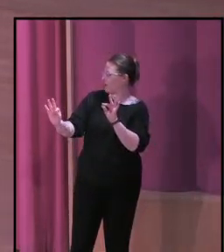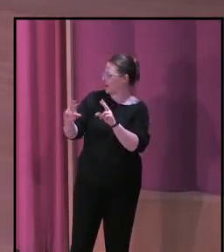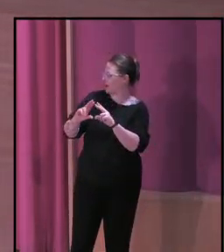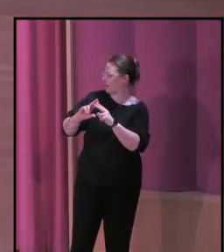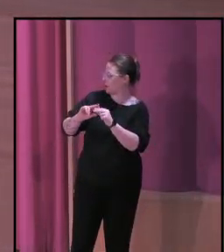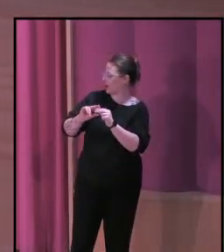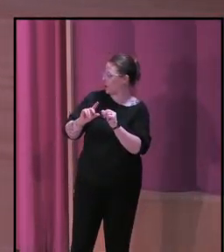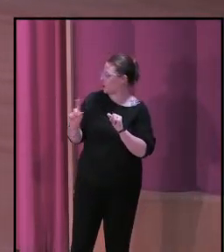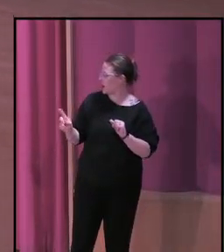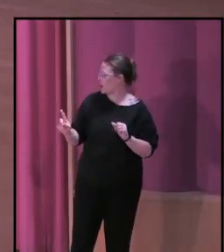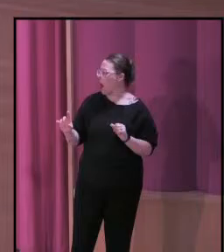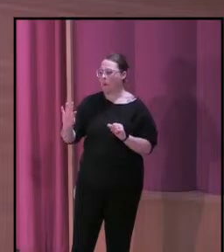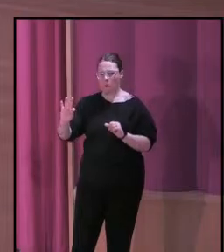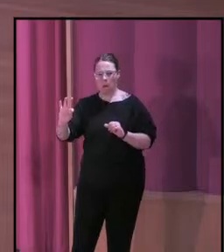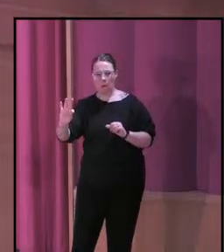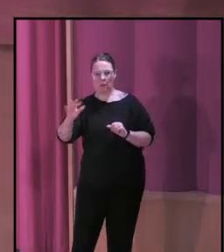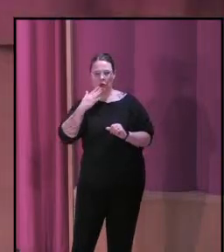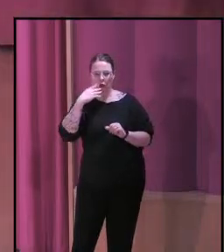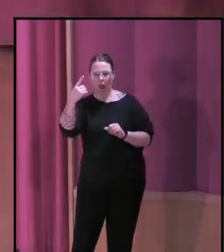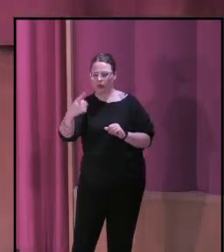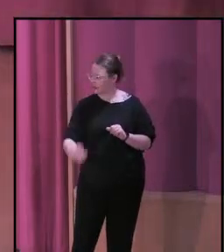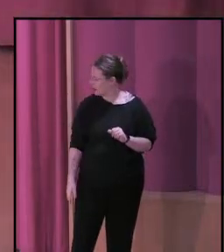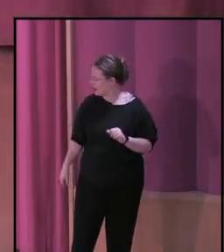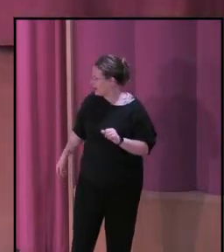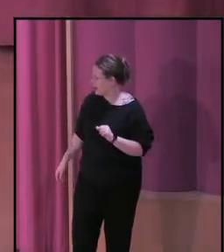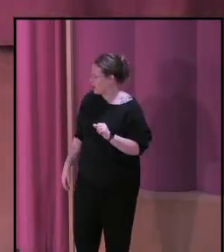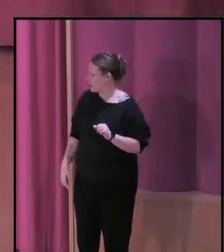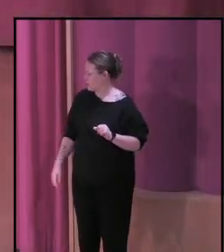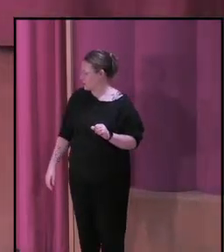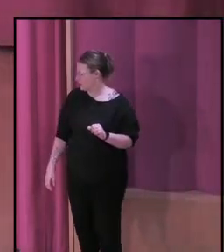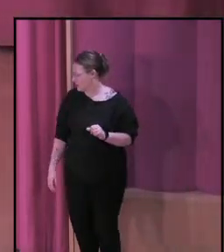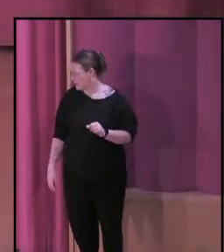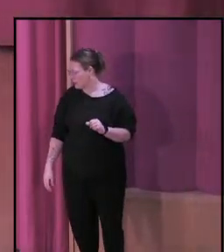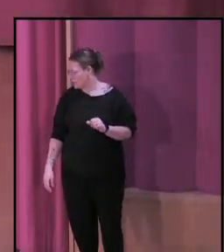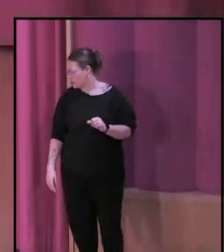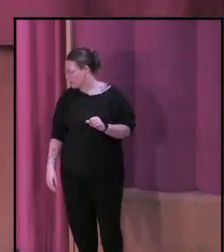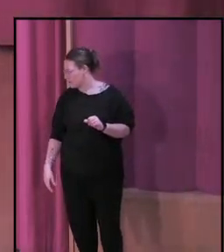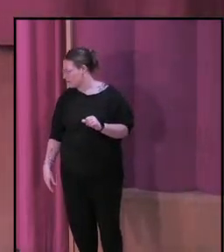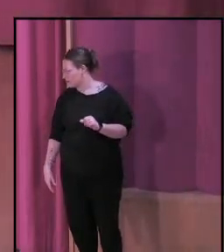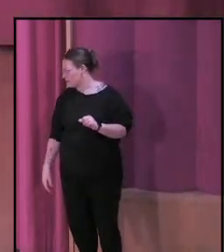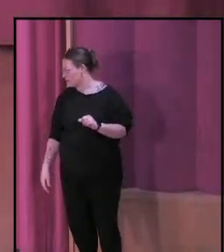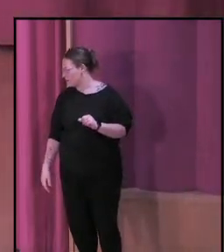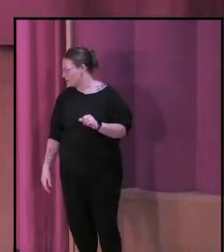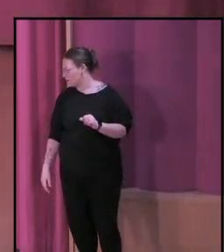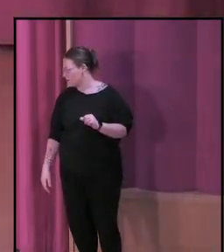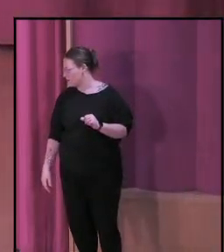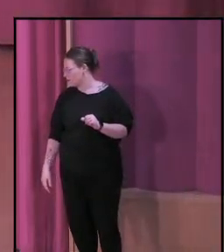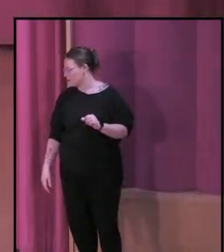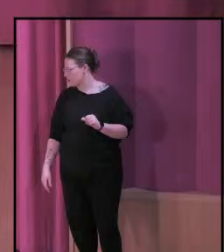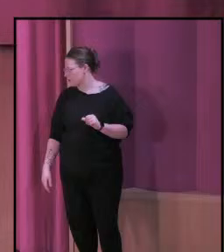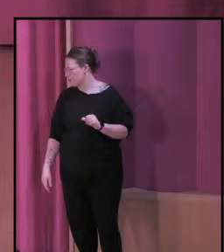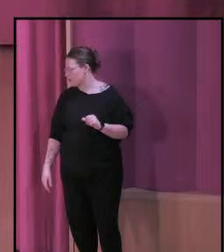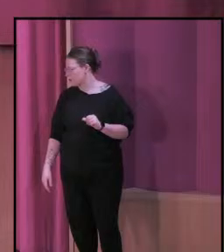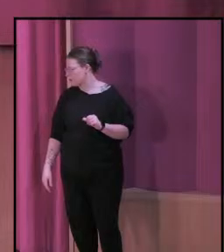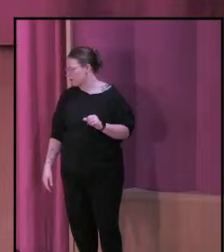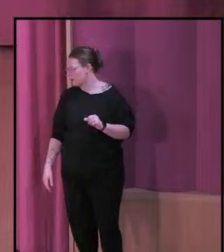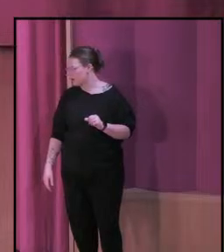Oh, you look pretty good. Okay. Put that right there.